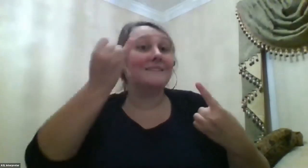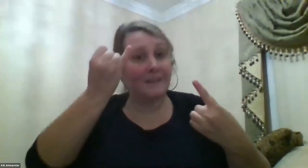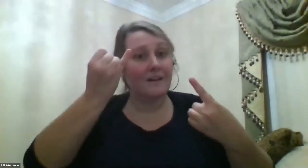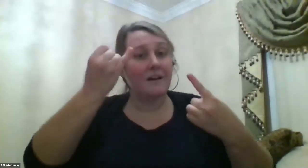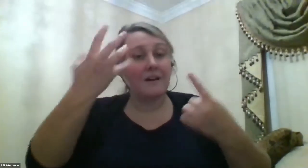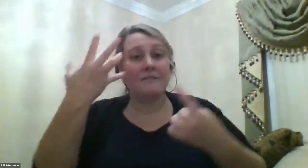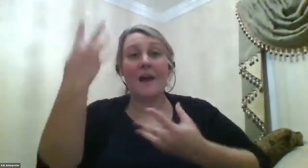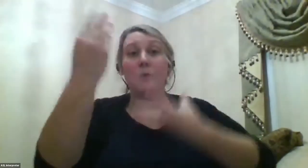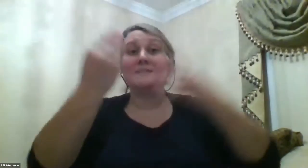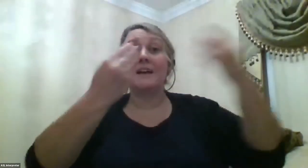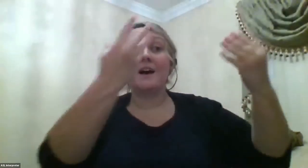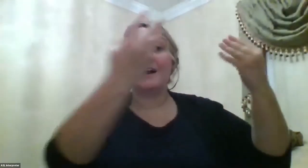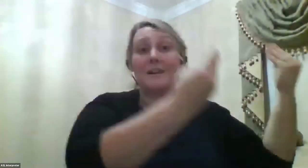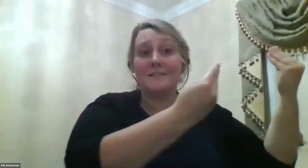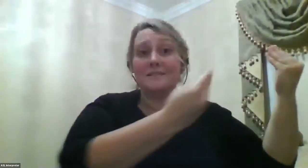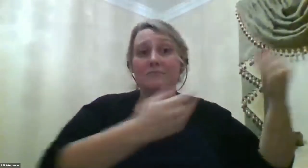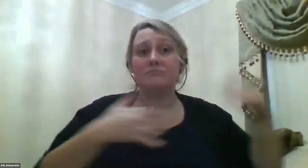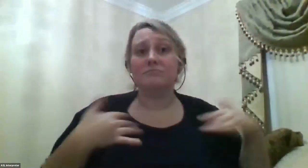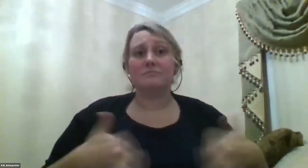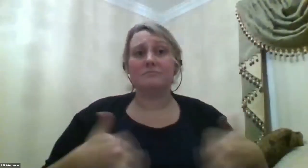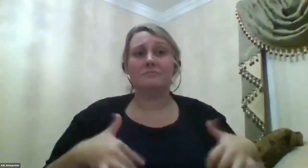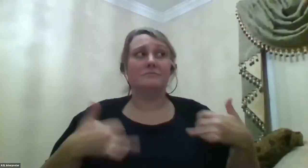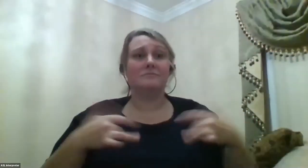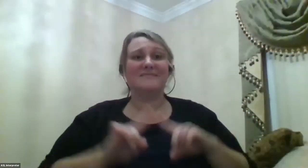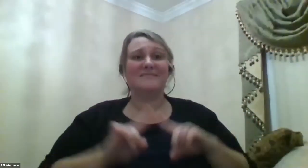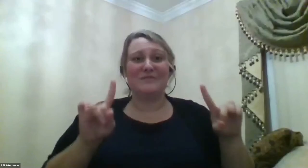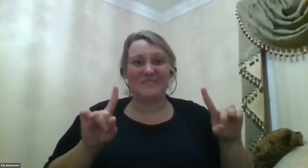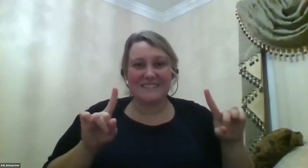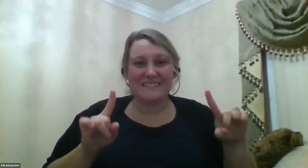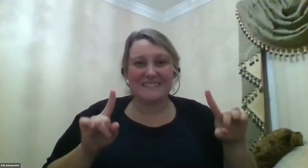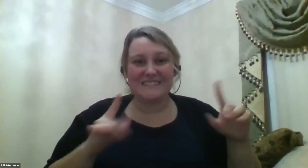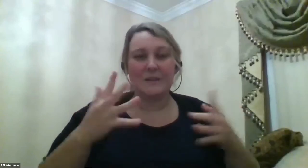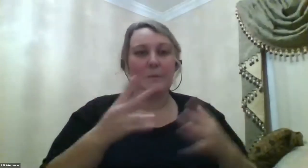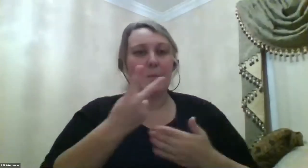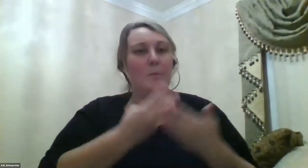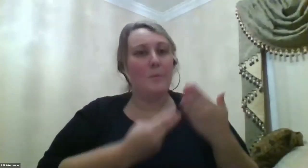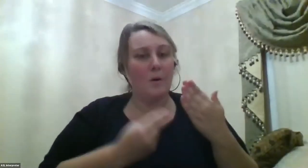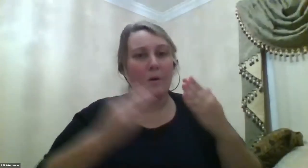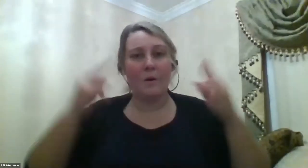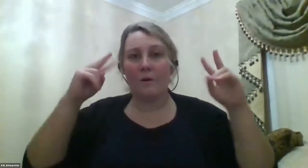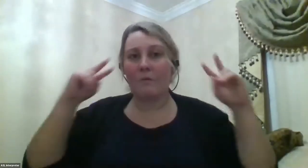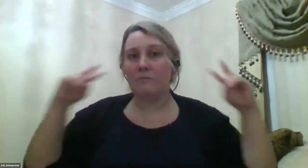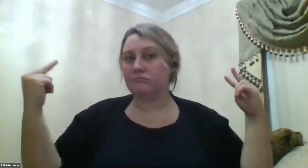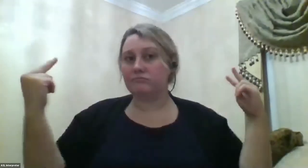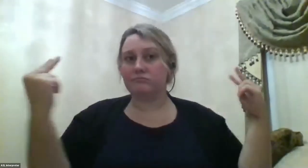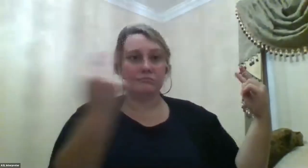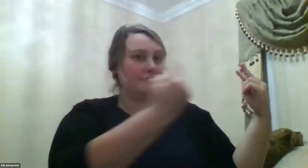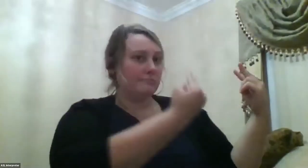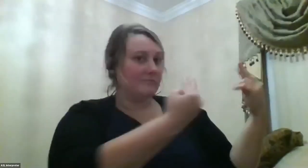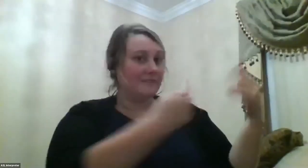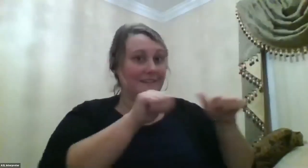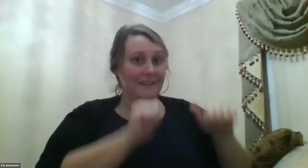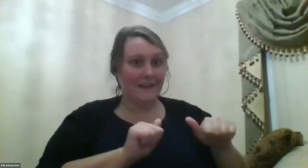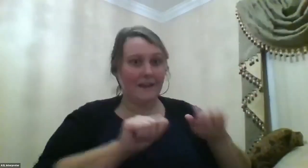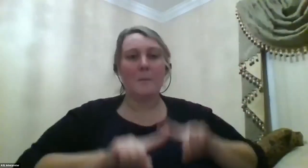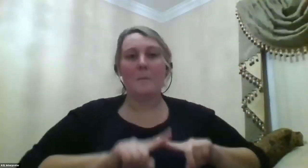being both a panorama, but also not being transparent, um, is, is important to me. Like, I think one of the